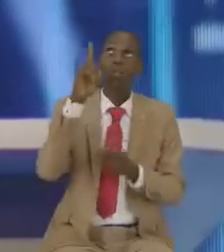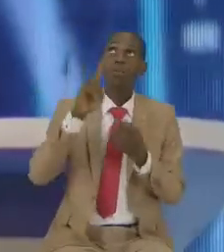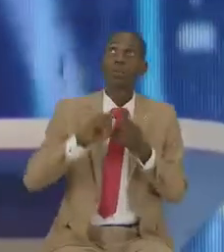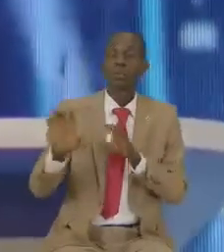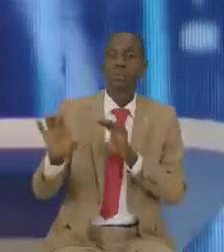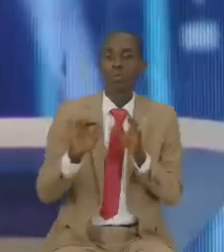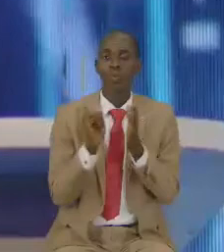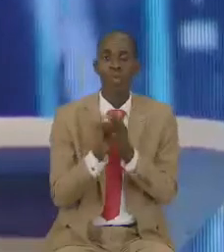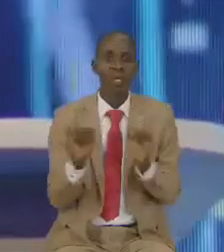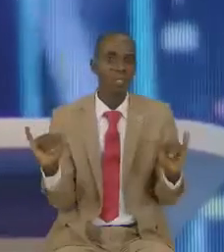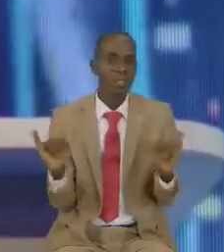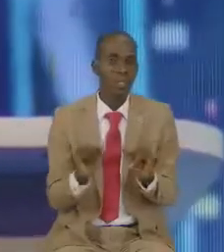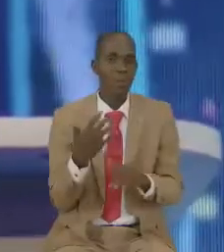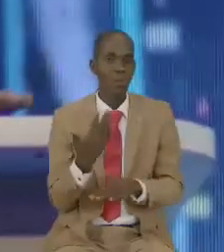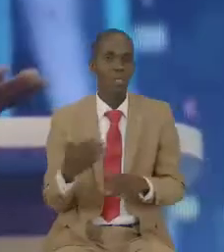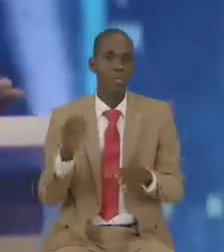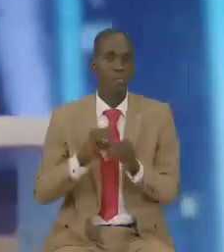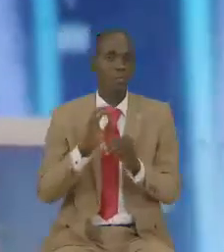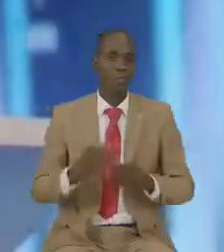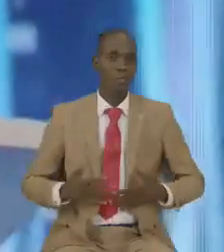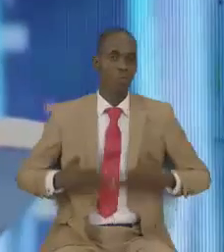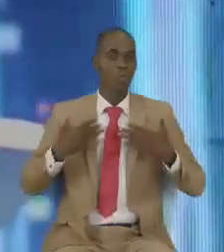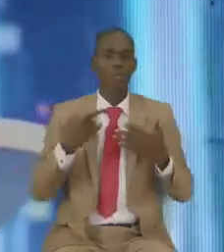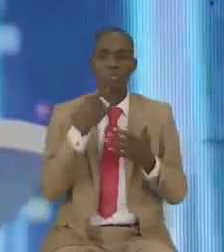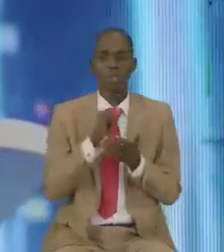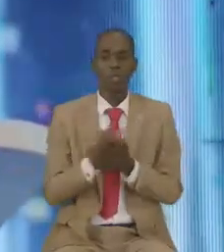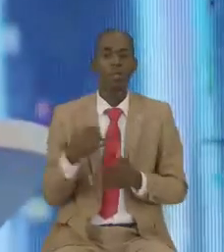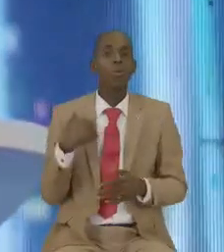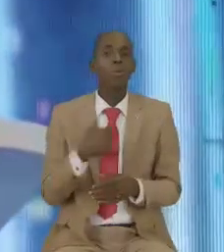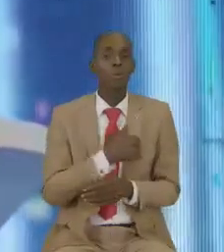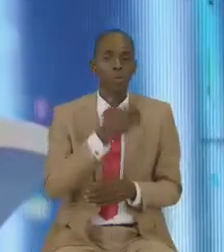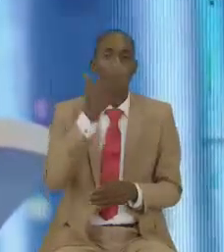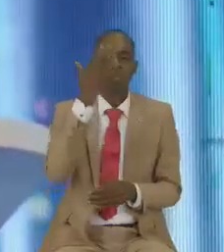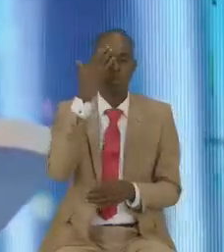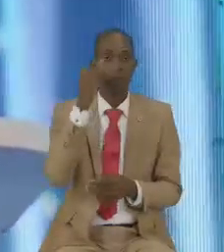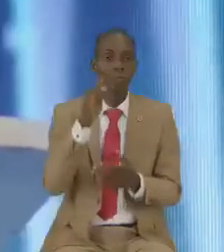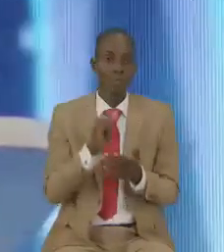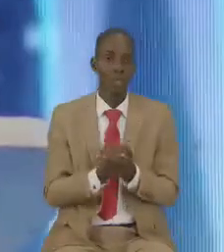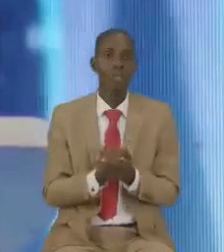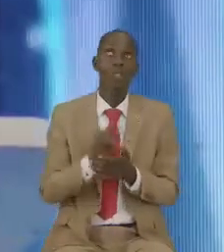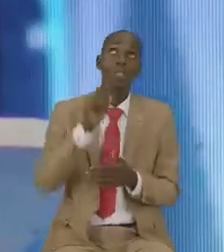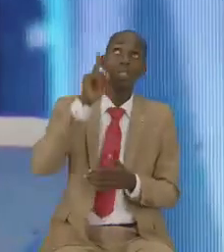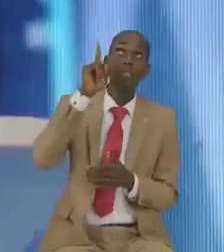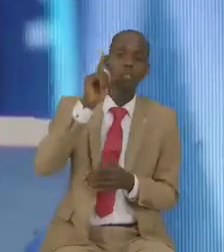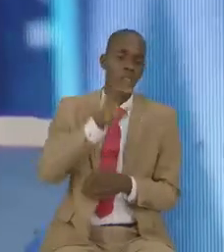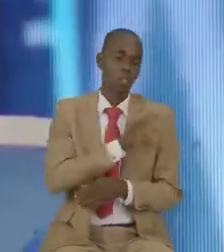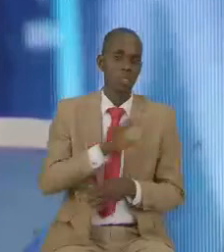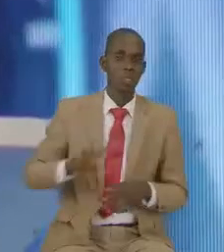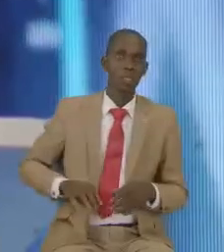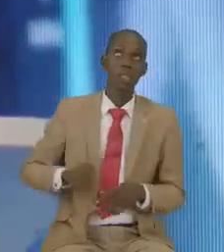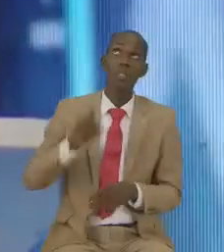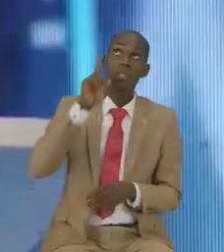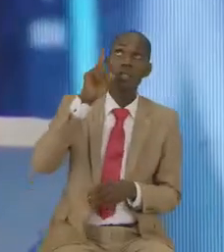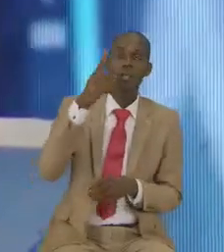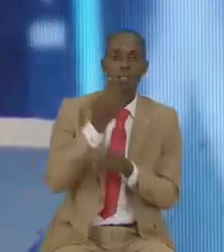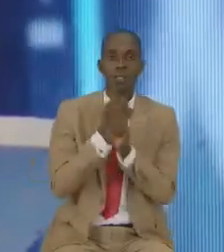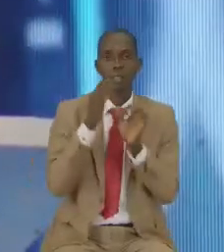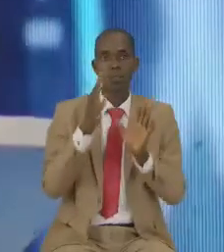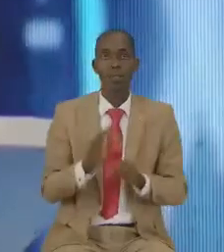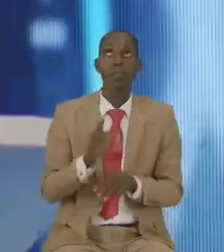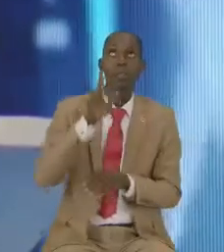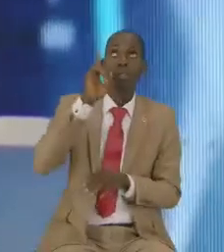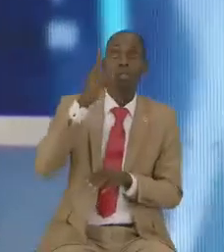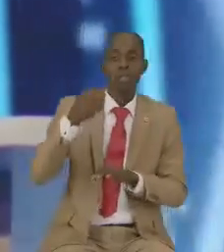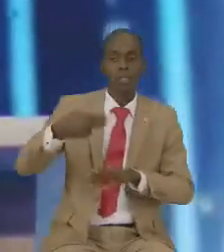thing in your life, it says we know that he, Christ, He the Savior, He the Lamb of